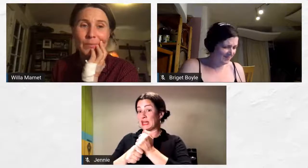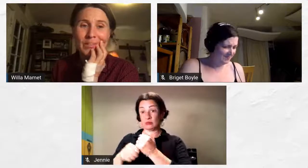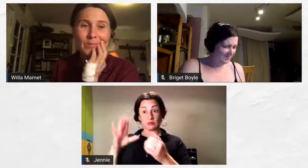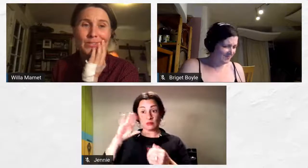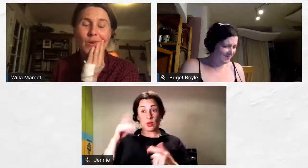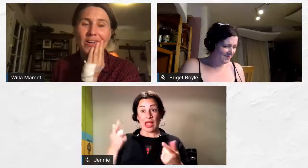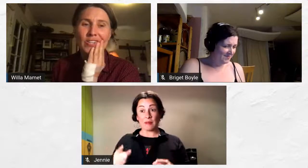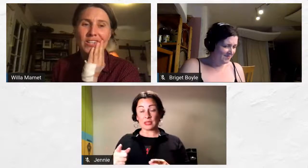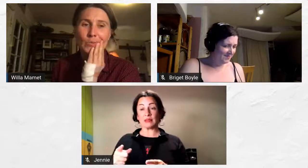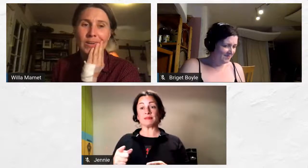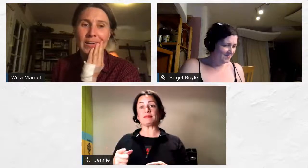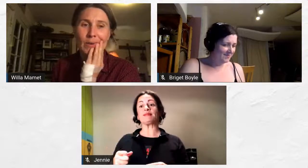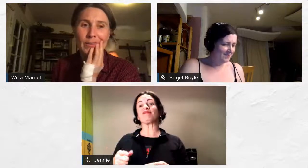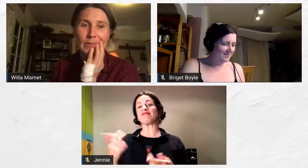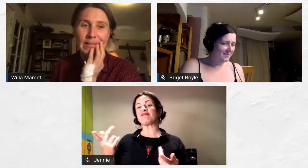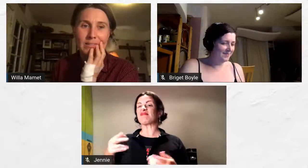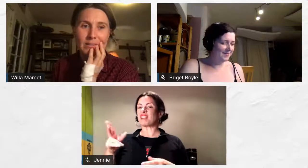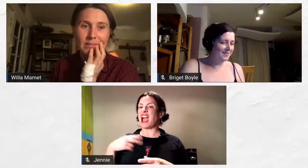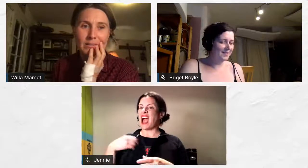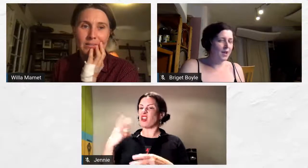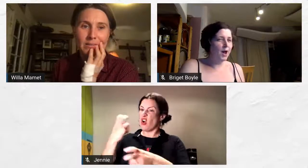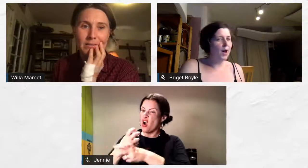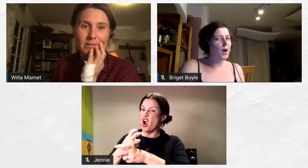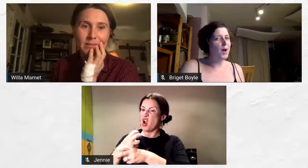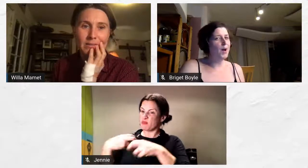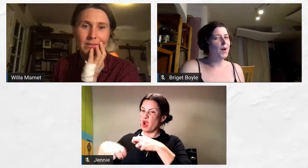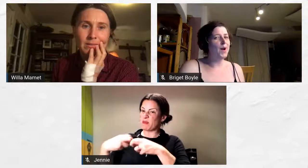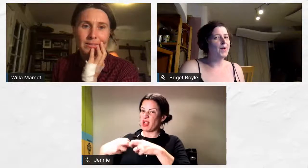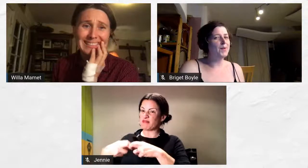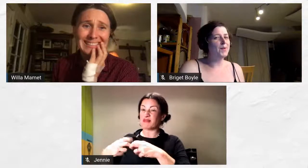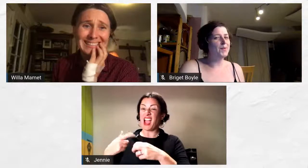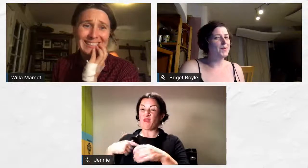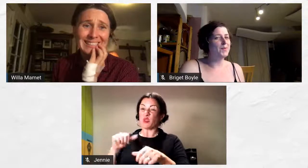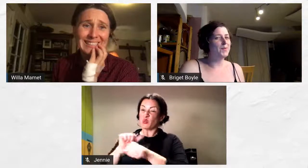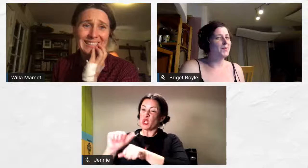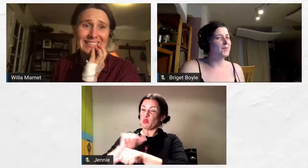She had one. It was so hard she had to work it out with a pencil.